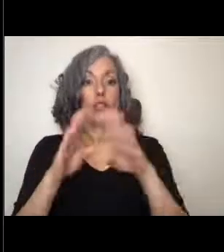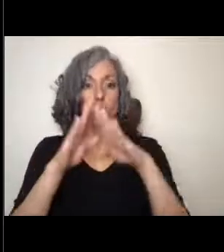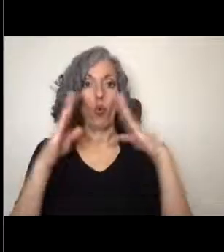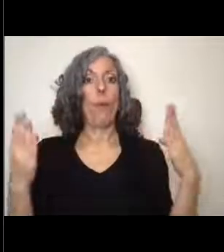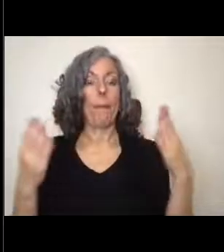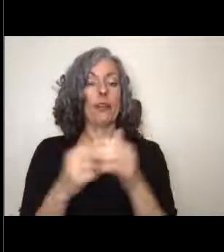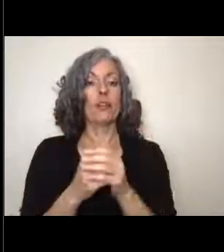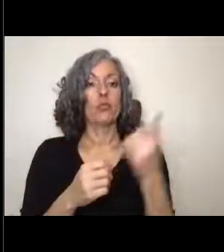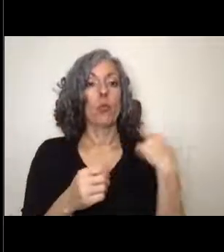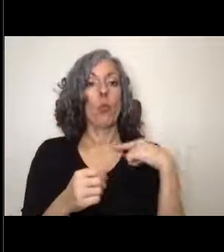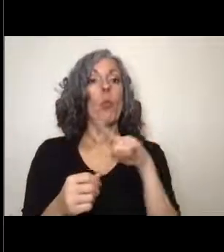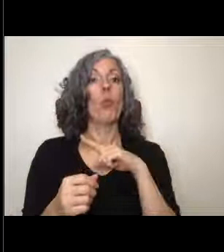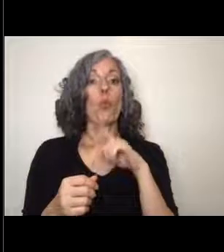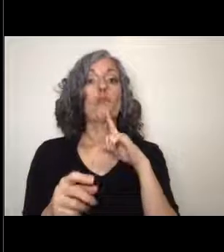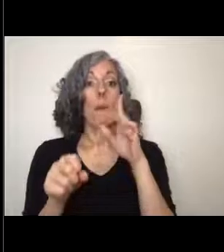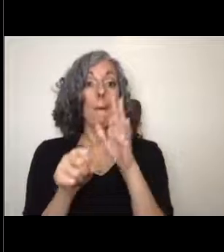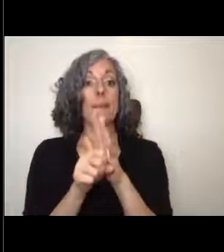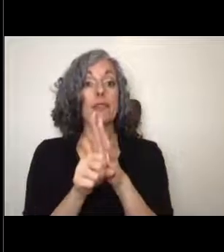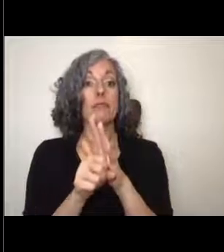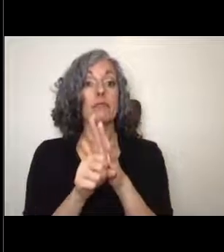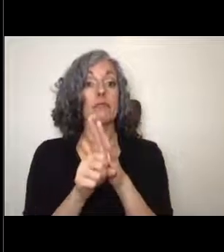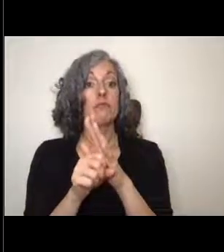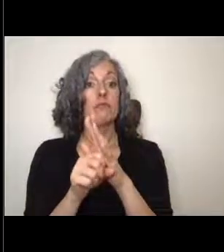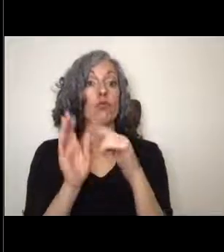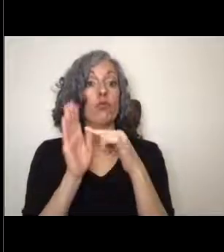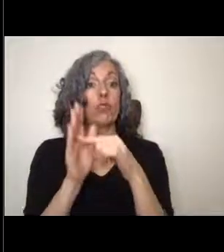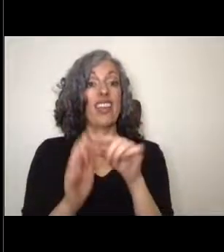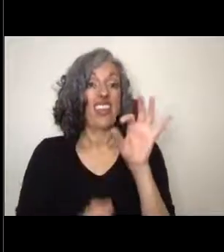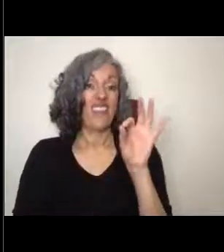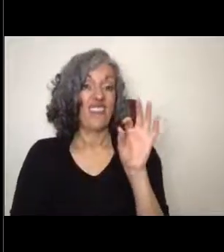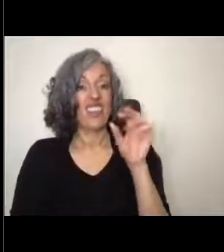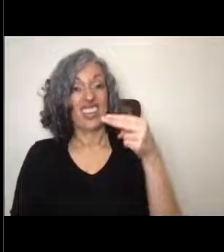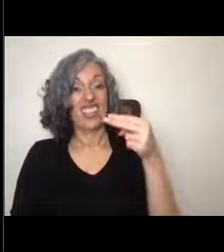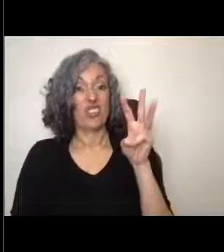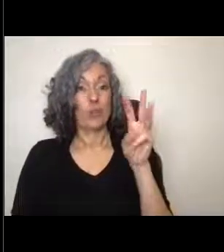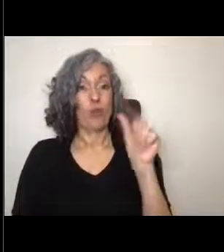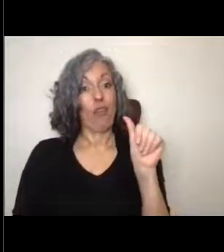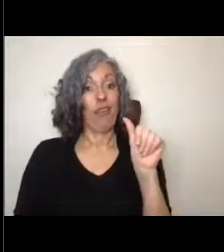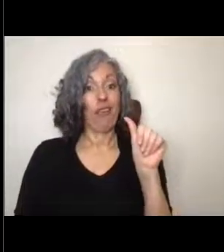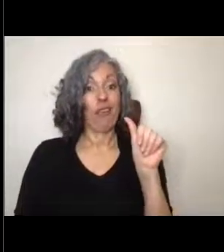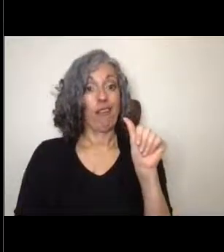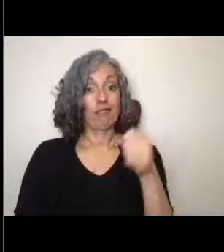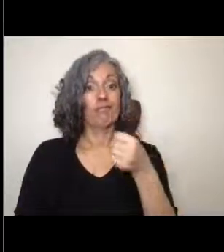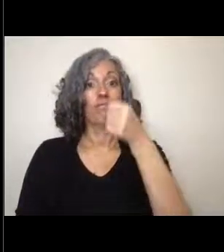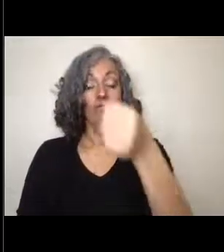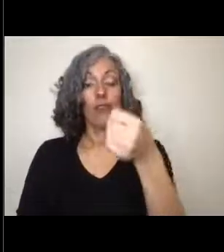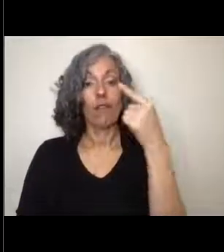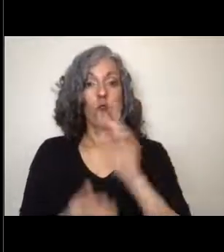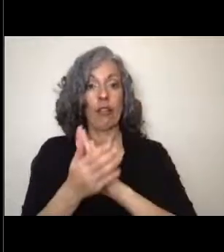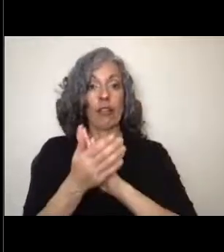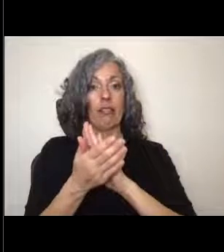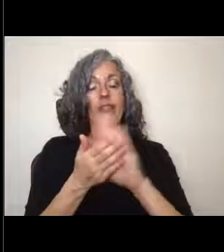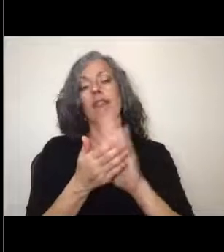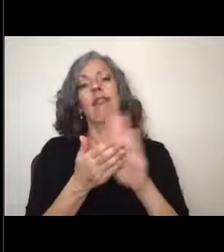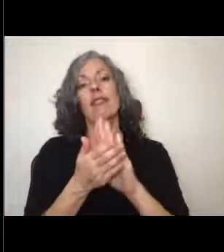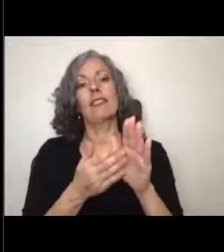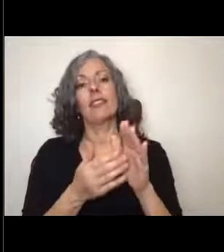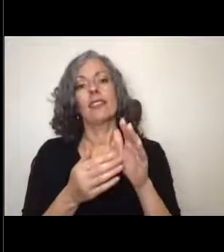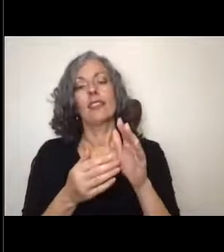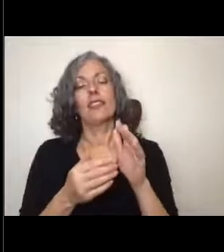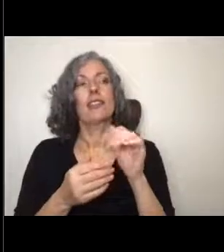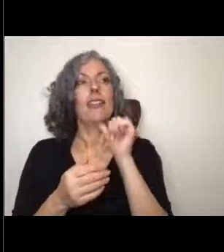committed to requesting that FHWA designate any priority clean freight corridors, the ones we just went over, that are